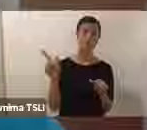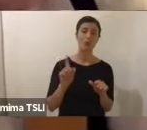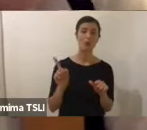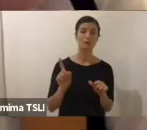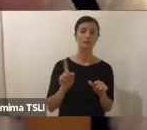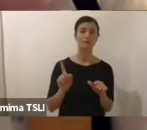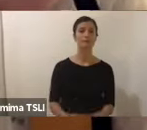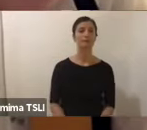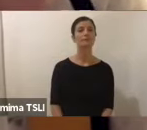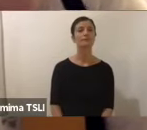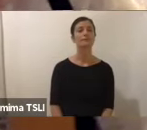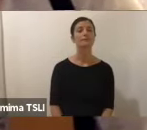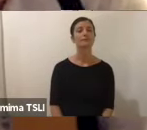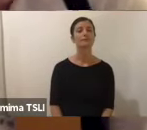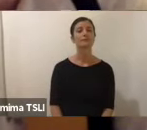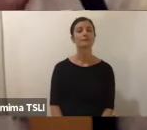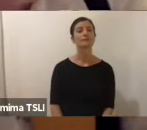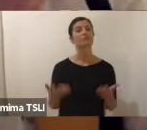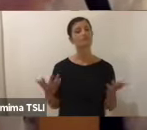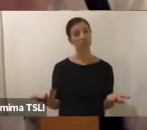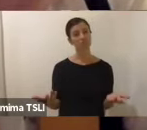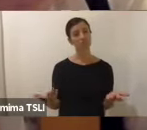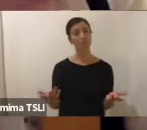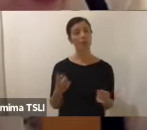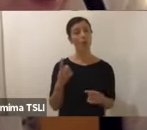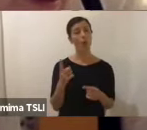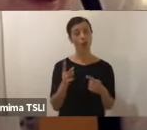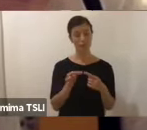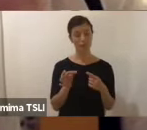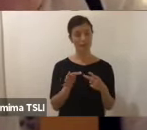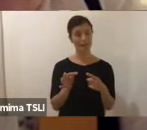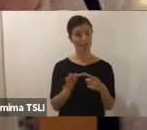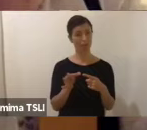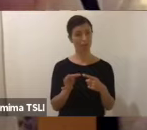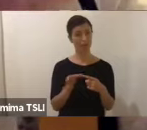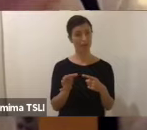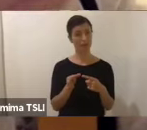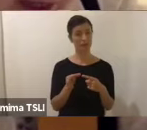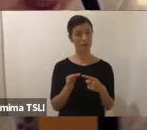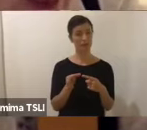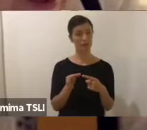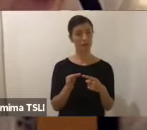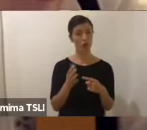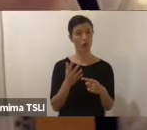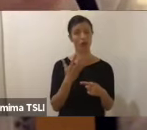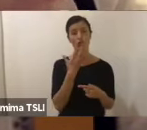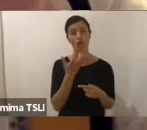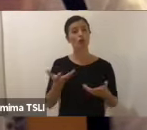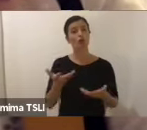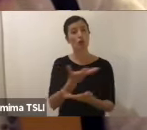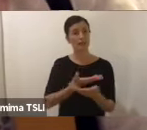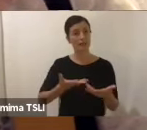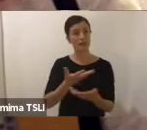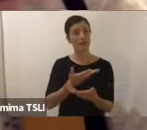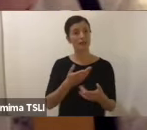well one of the principles of courageous conversations about race reading around that one of them was